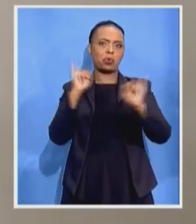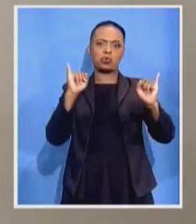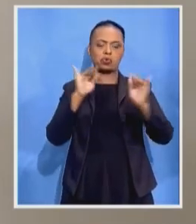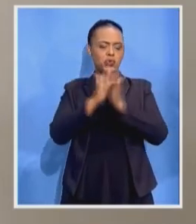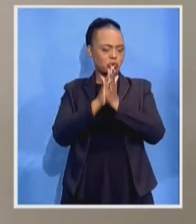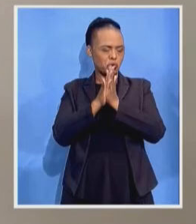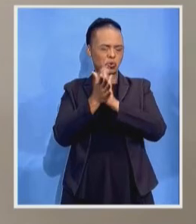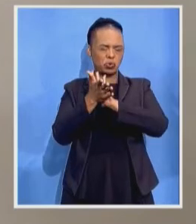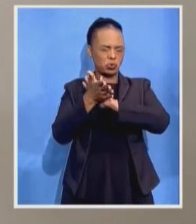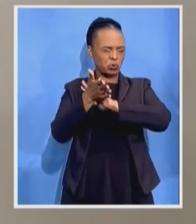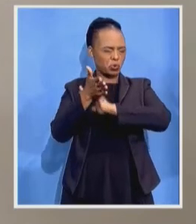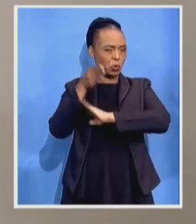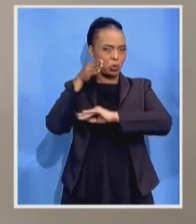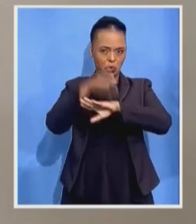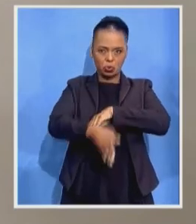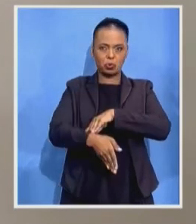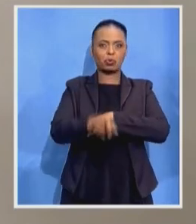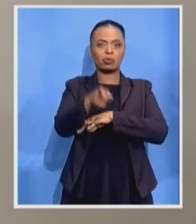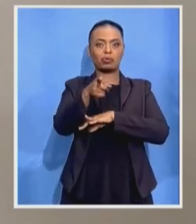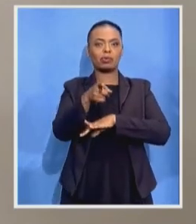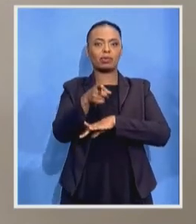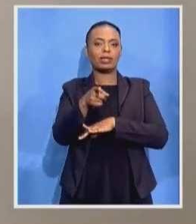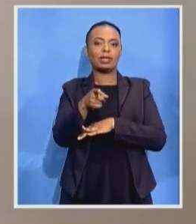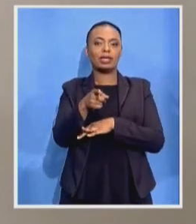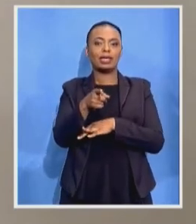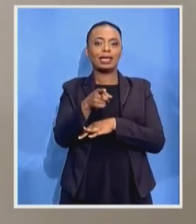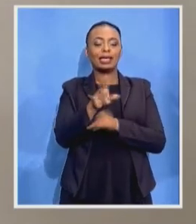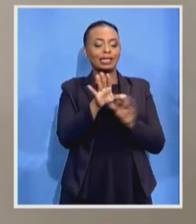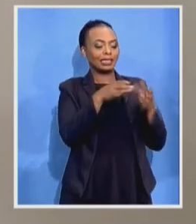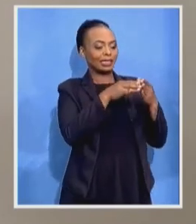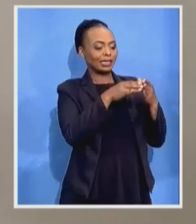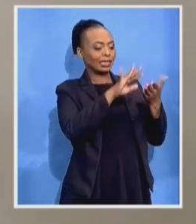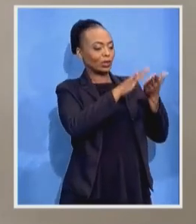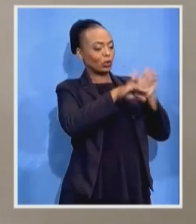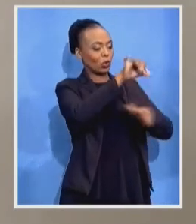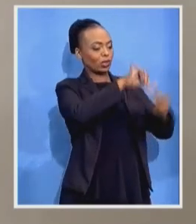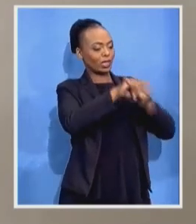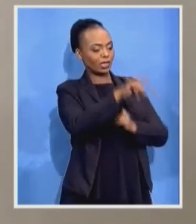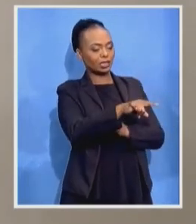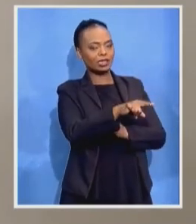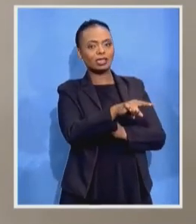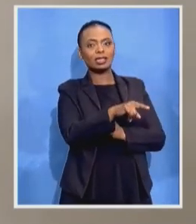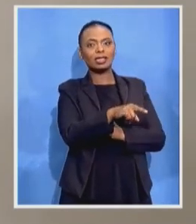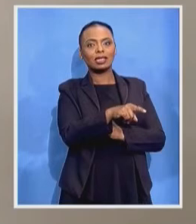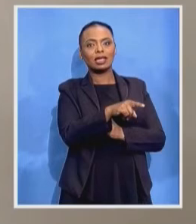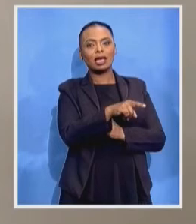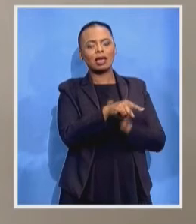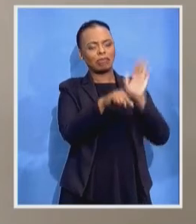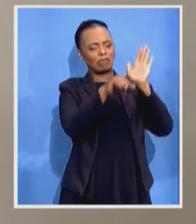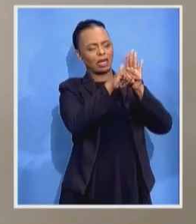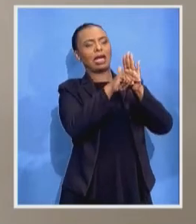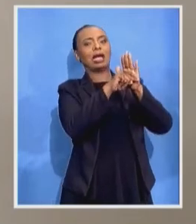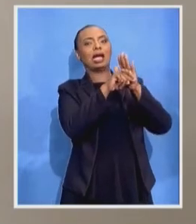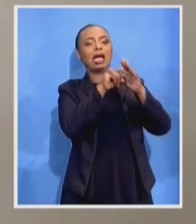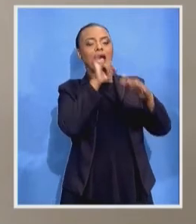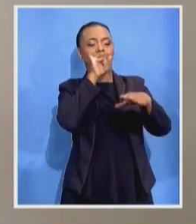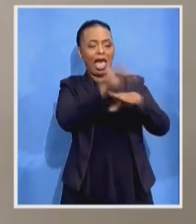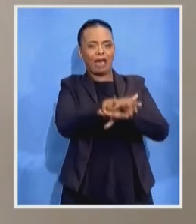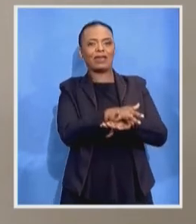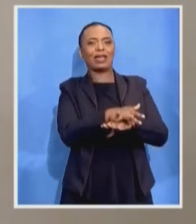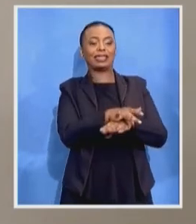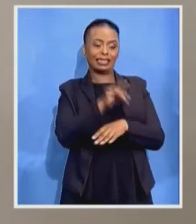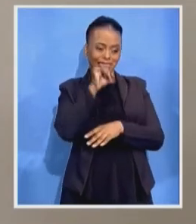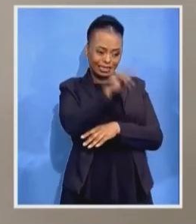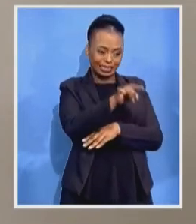society that has been hugely and negatively affected has been black professionals and